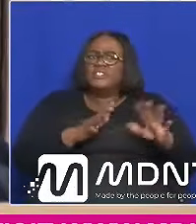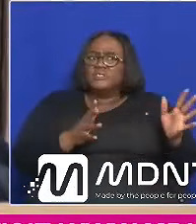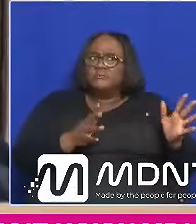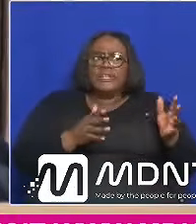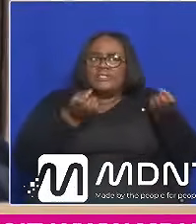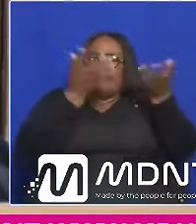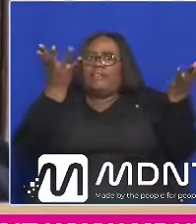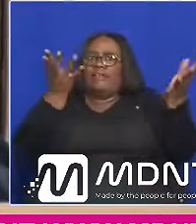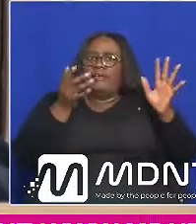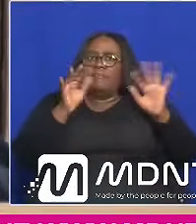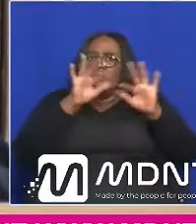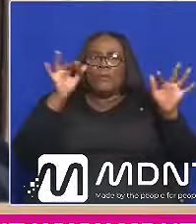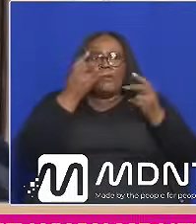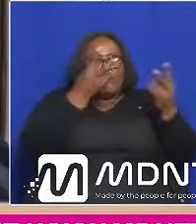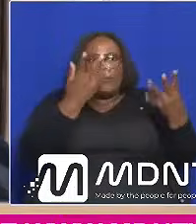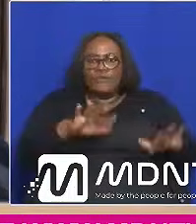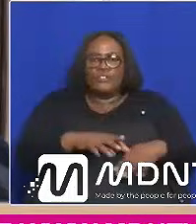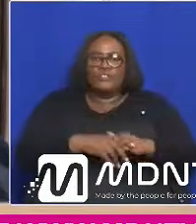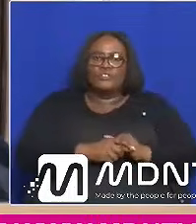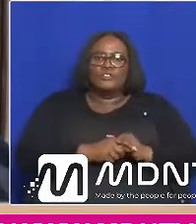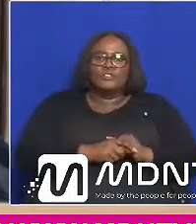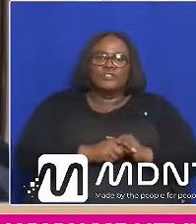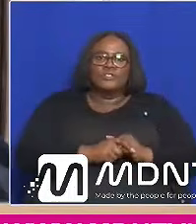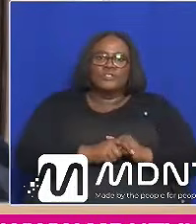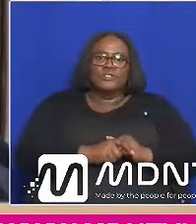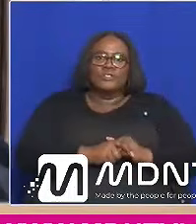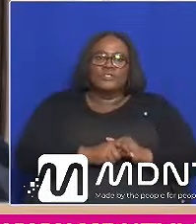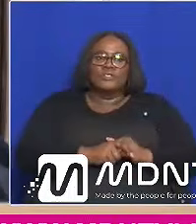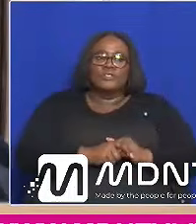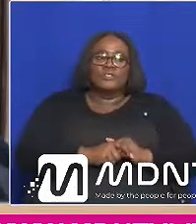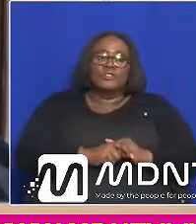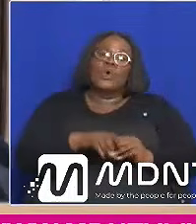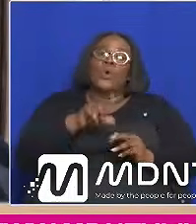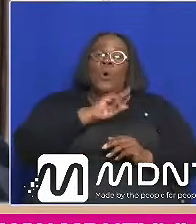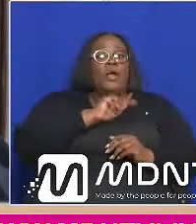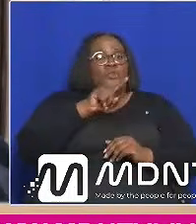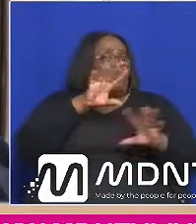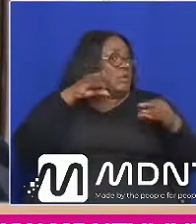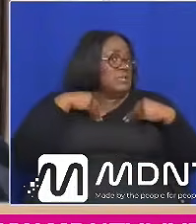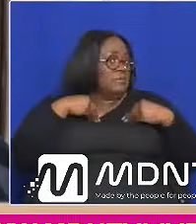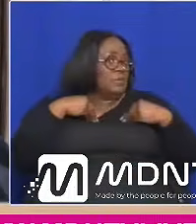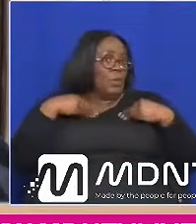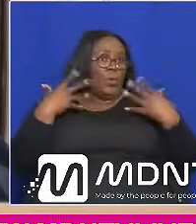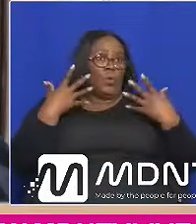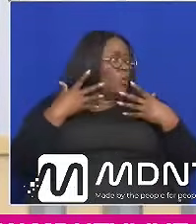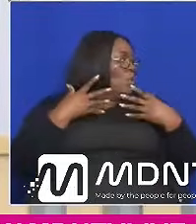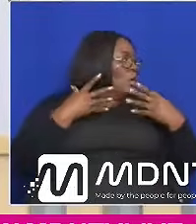It doesn't be out there or not be out there because you, Mr. Matlala, accepts it. Do you understand?